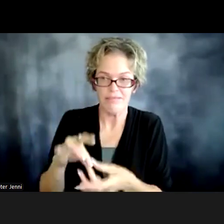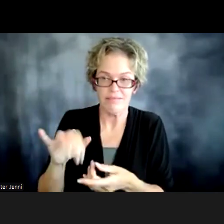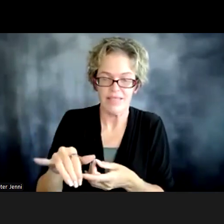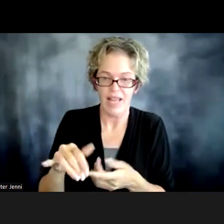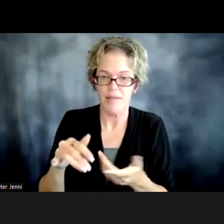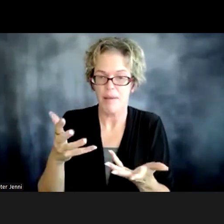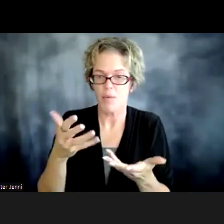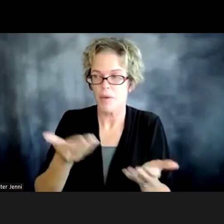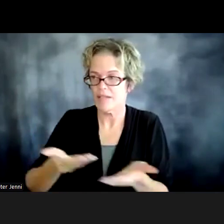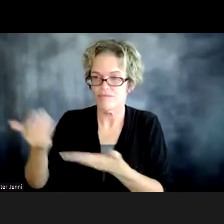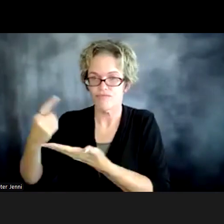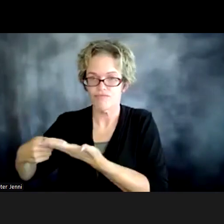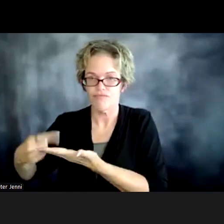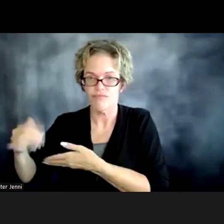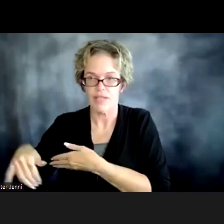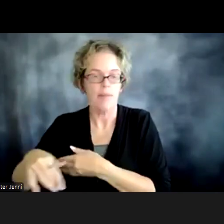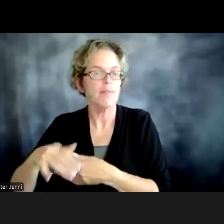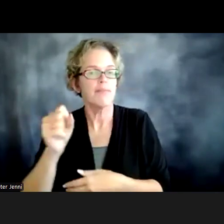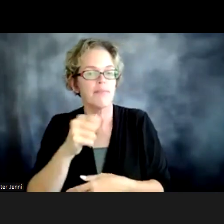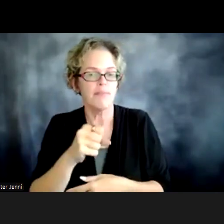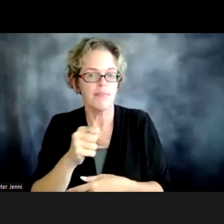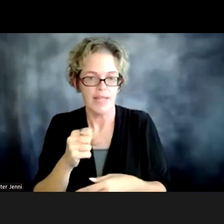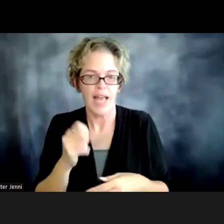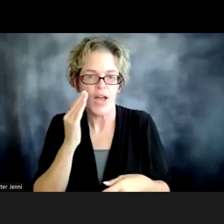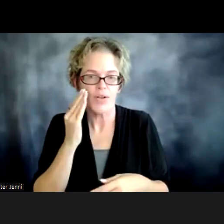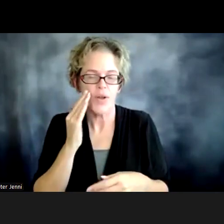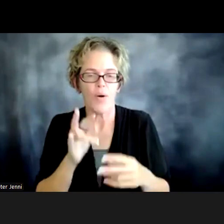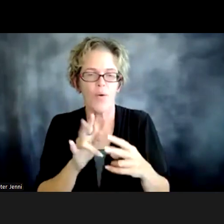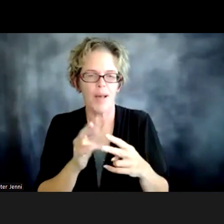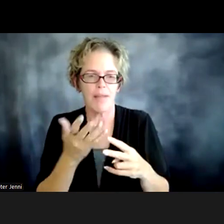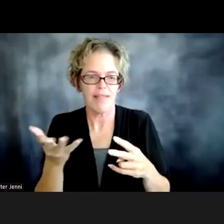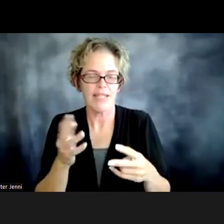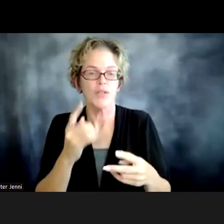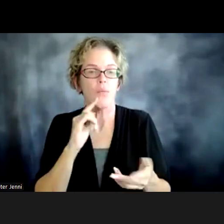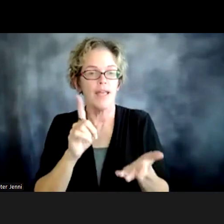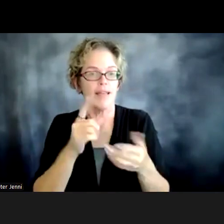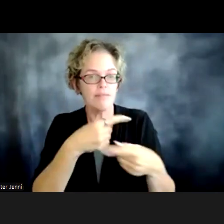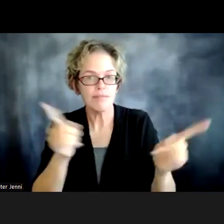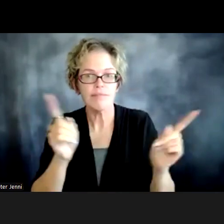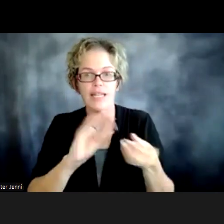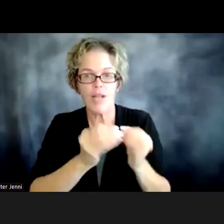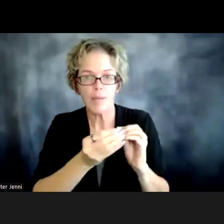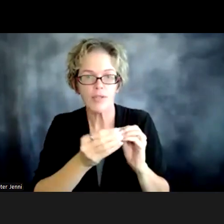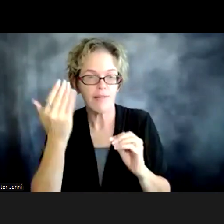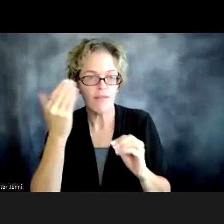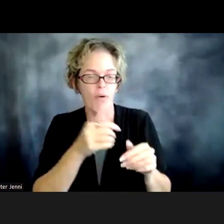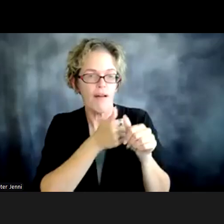back too. Yeah, Sheldon, noting a couple of things. I know we published before some numbers based on